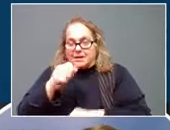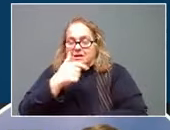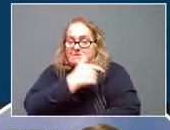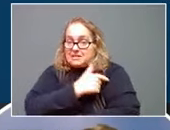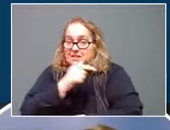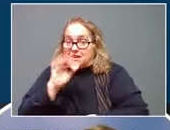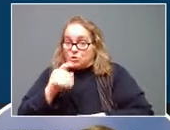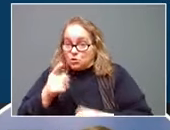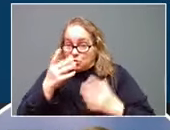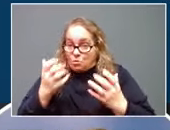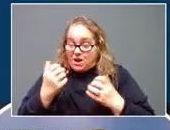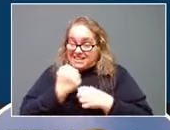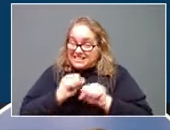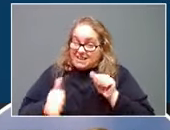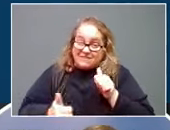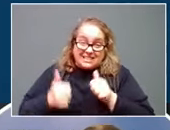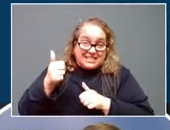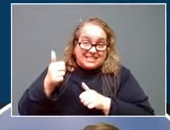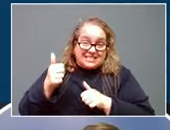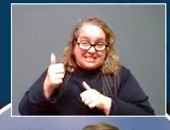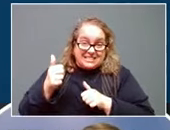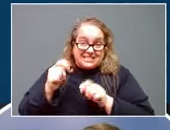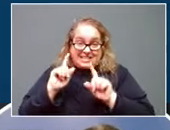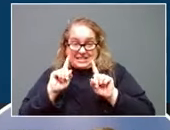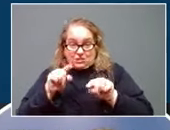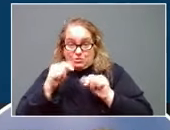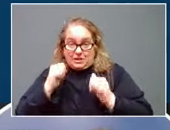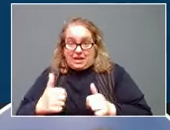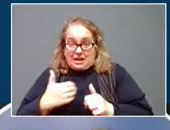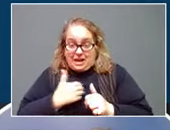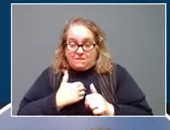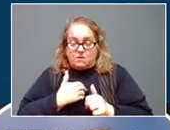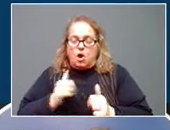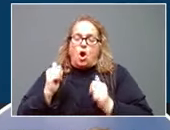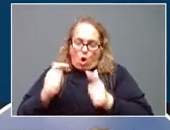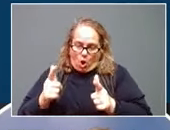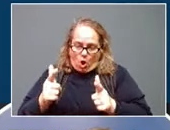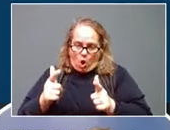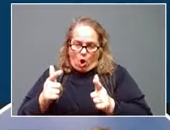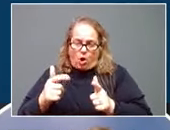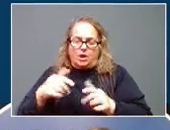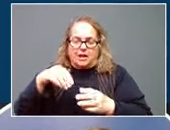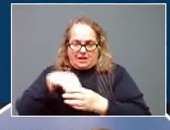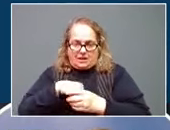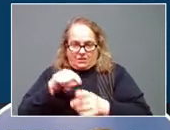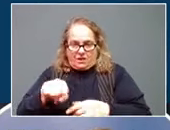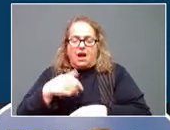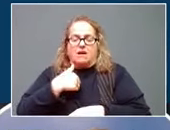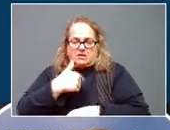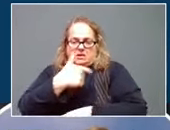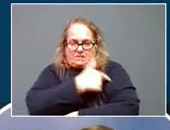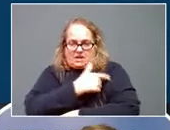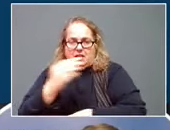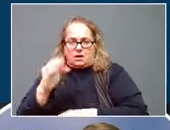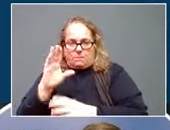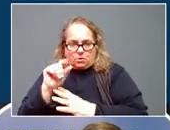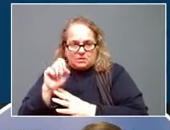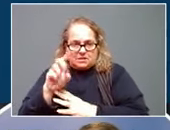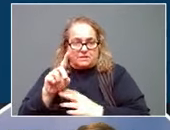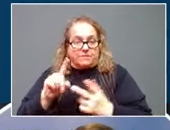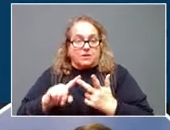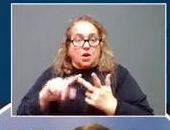want the safest attendance you can have, you want everybody in there vaccinated and boosted. You want everybody to be